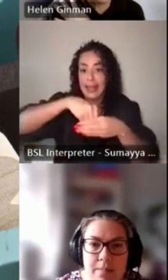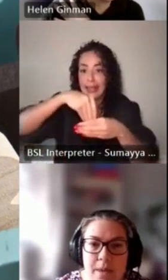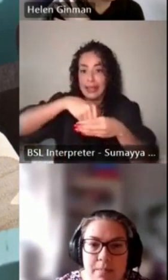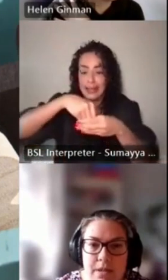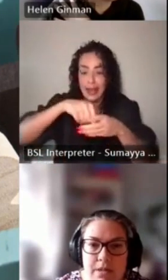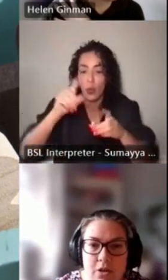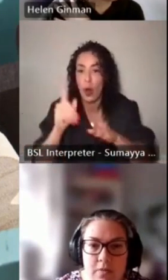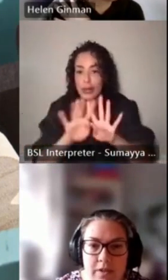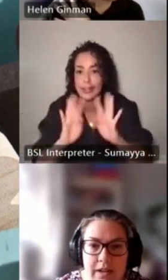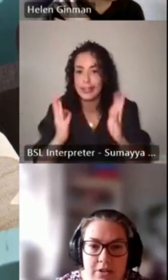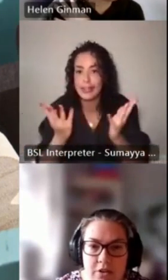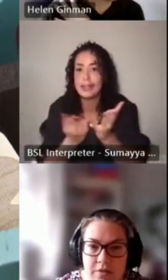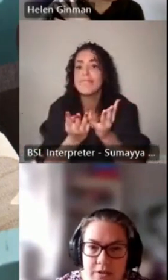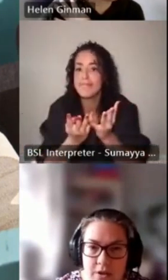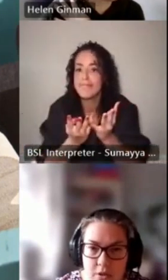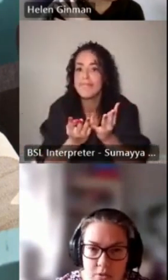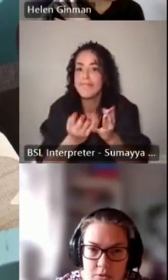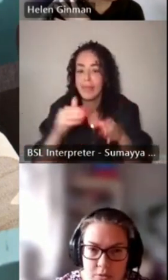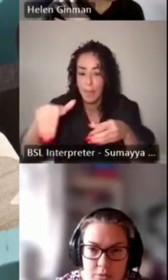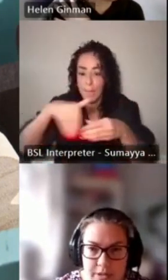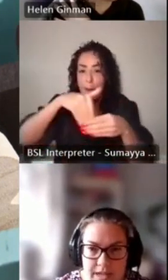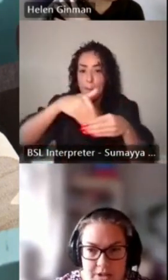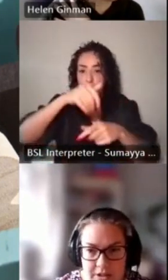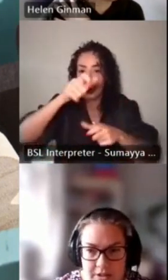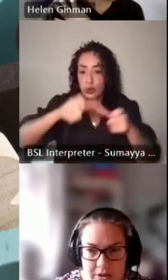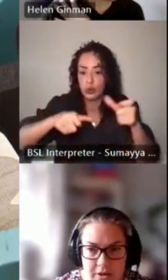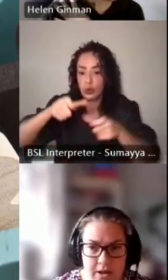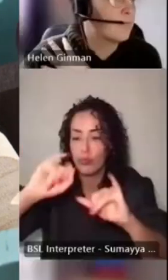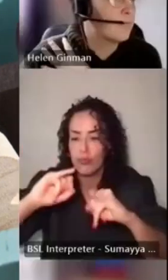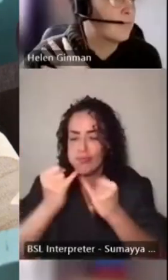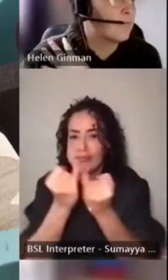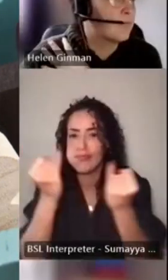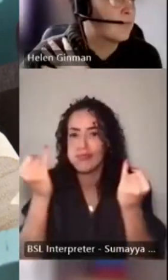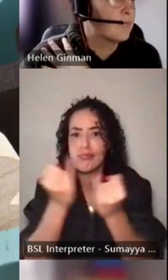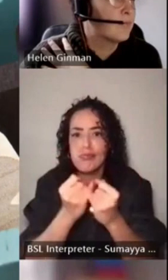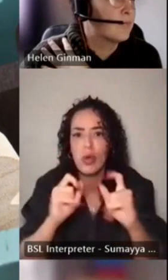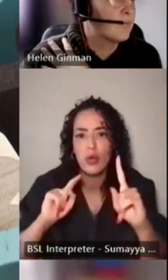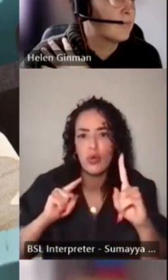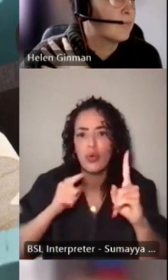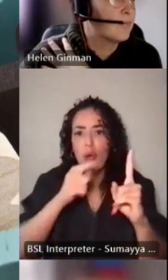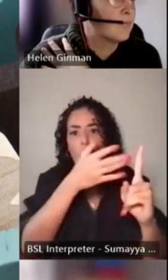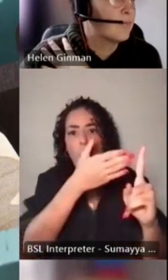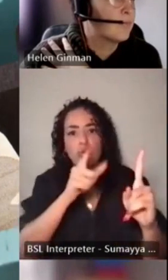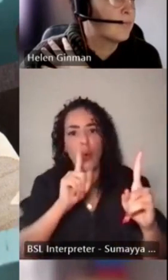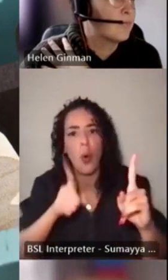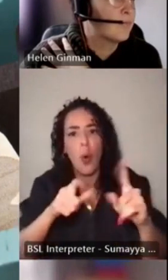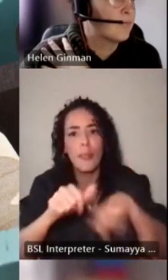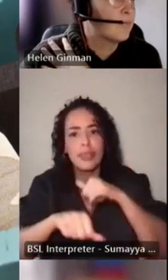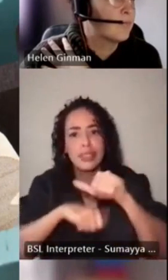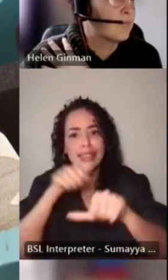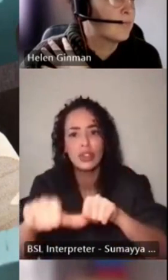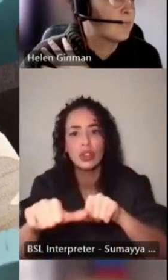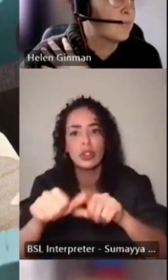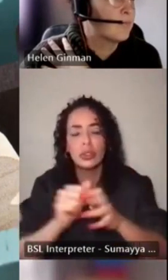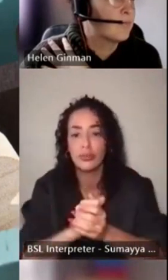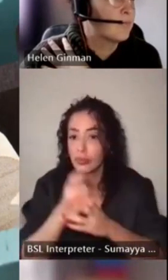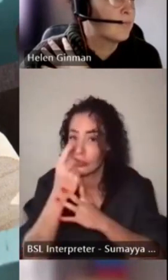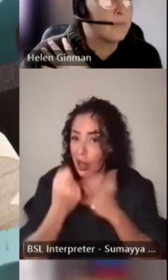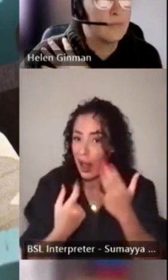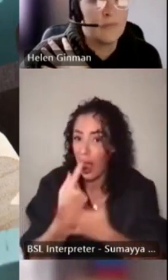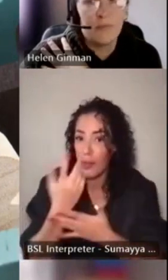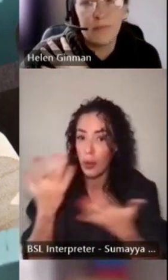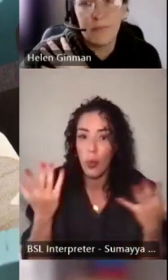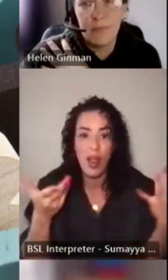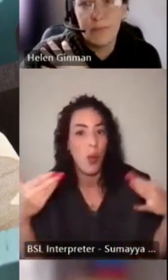team where members conflict over the goals or procedures. So this might typically come out during a work